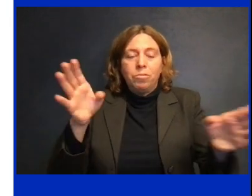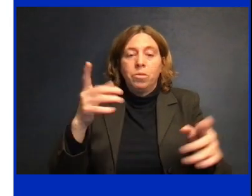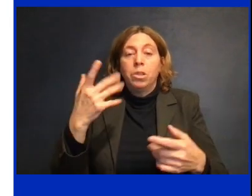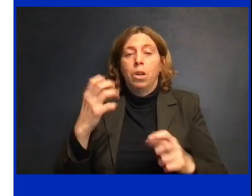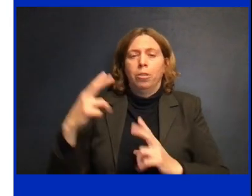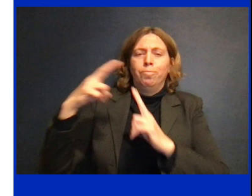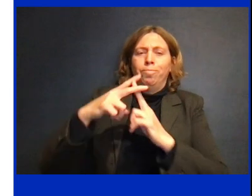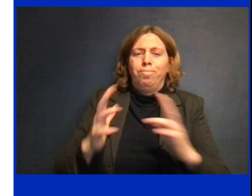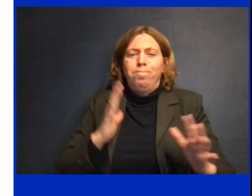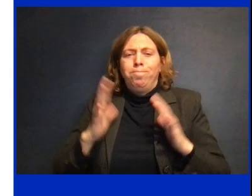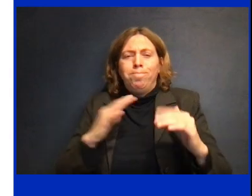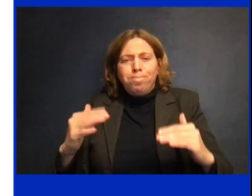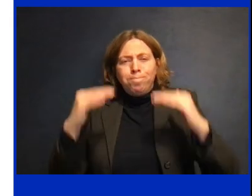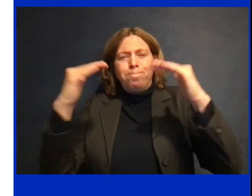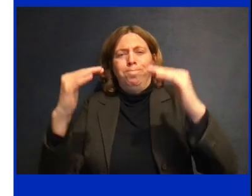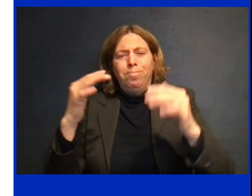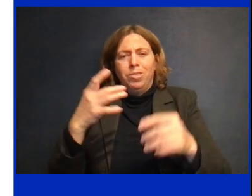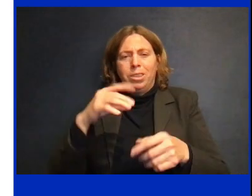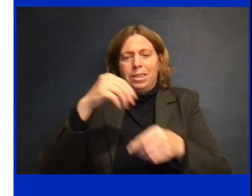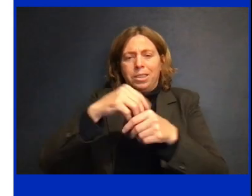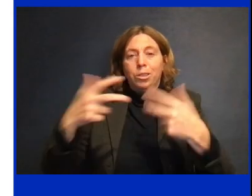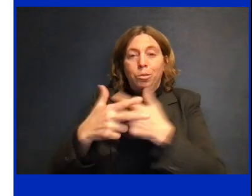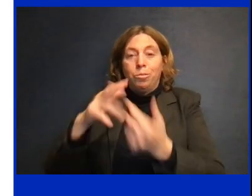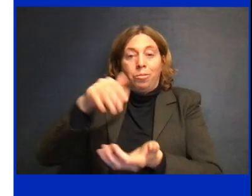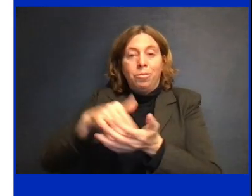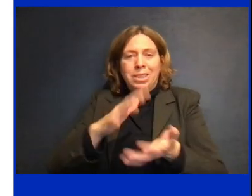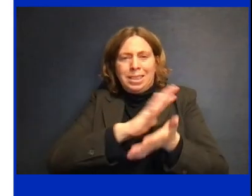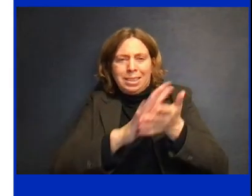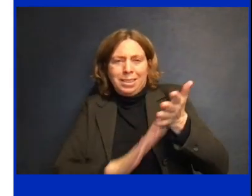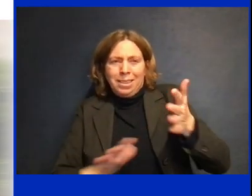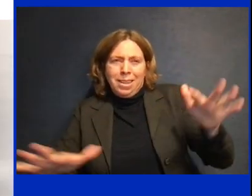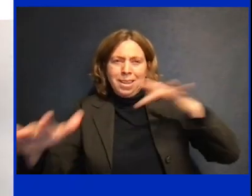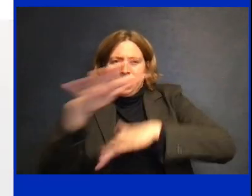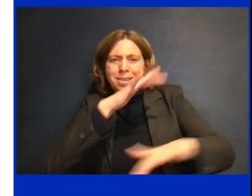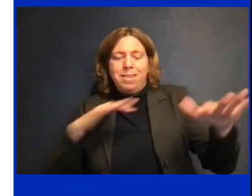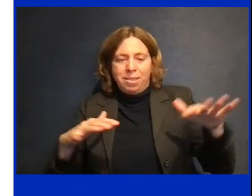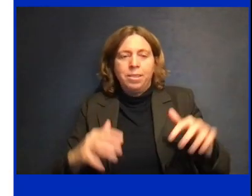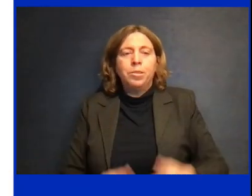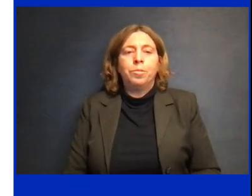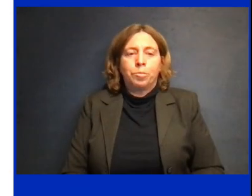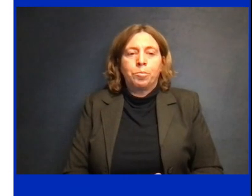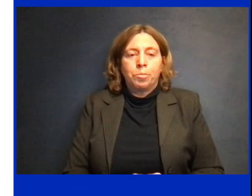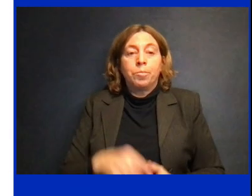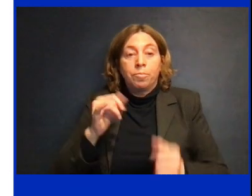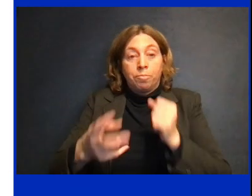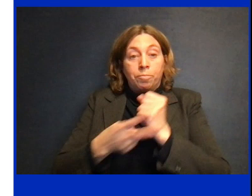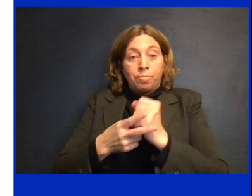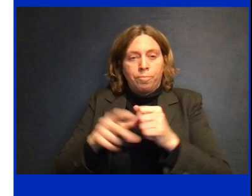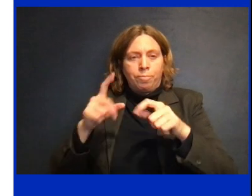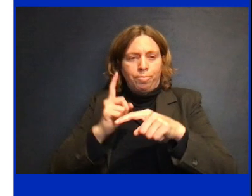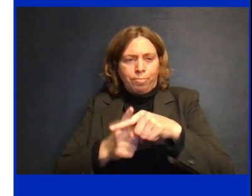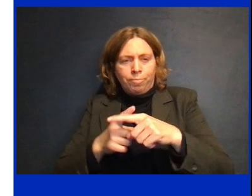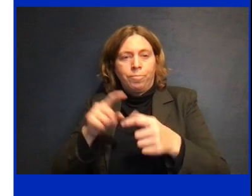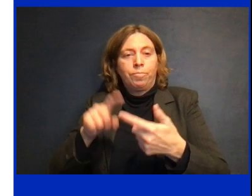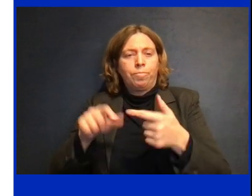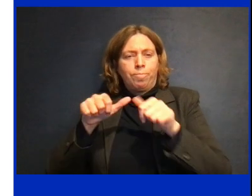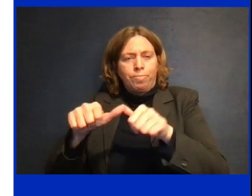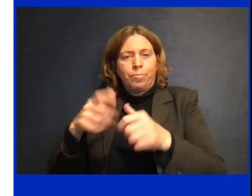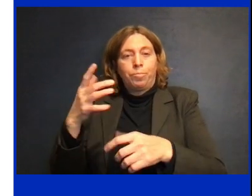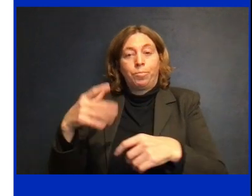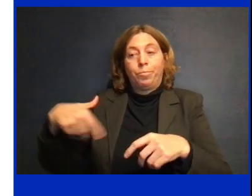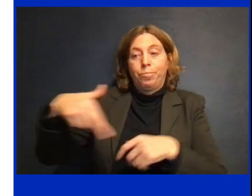world-class, state-of-the-art, sustainable terminal design, preserve and improve pedestrian and